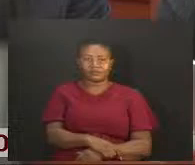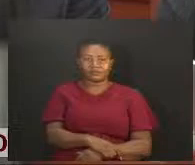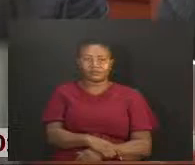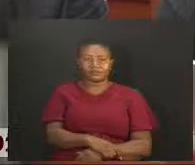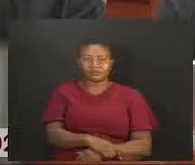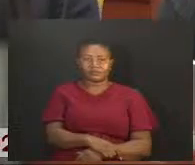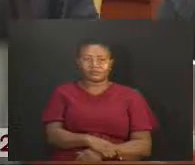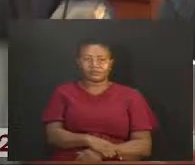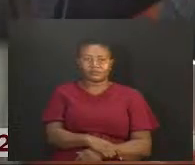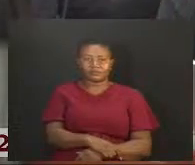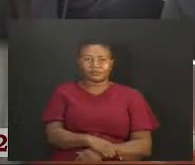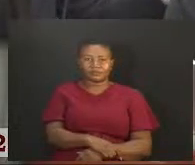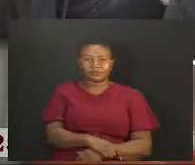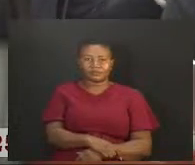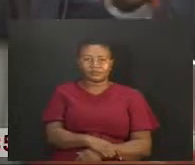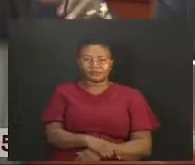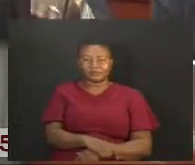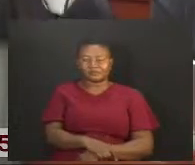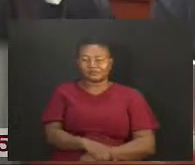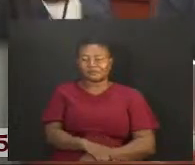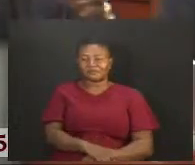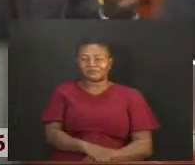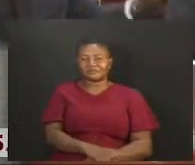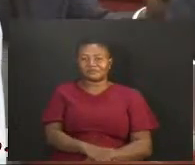Mr. Speaker,